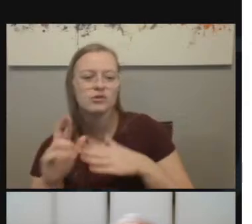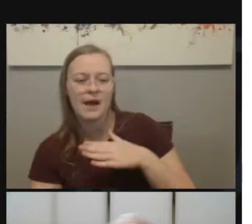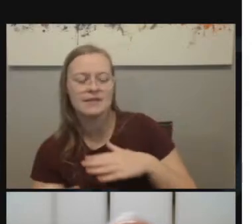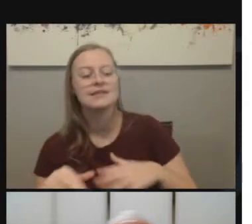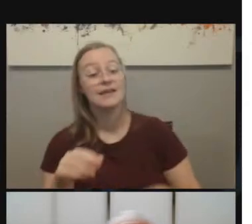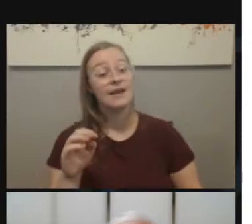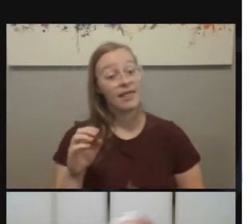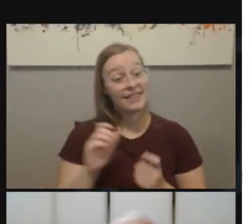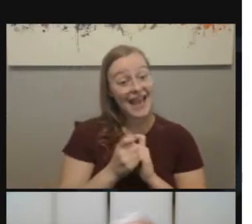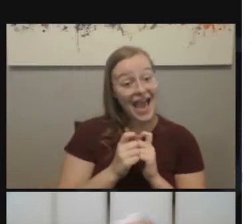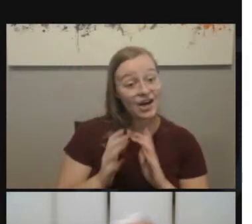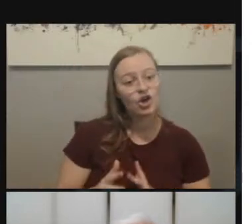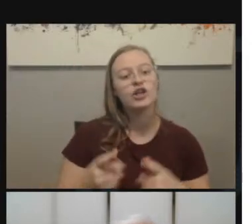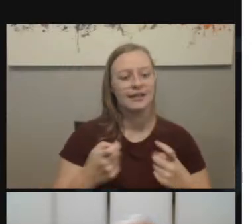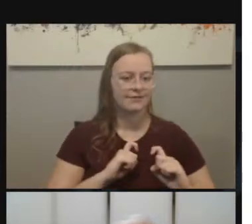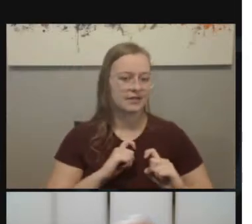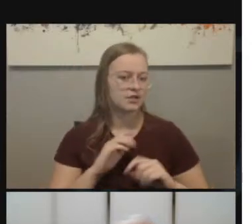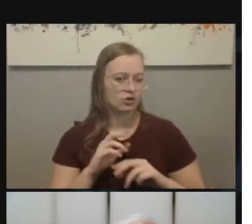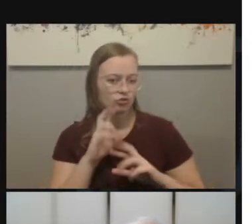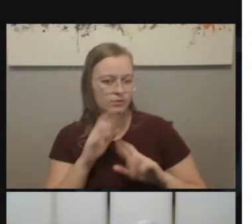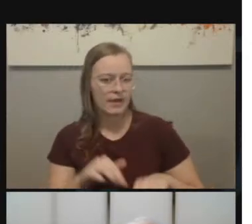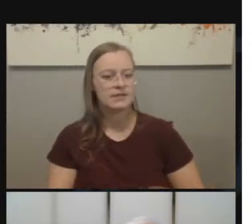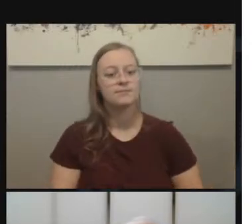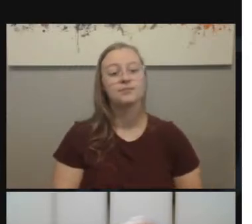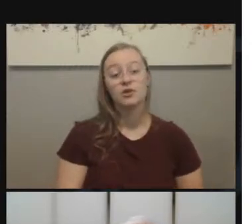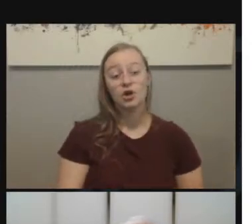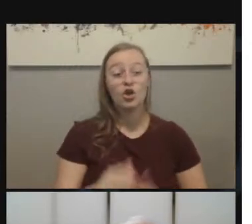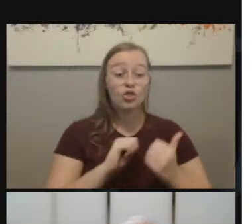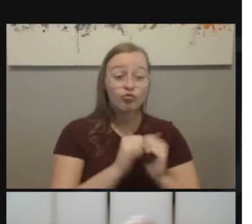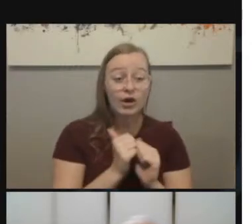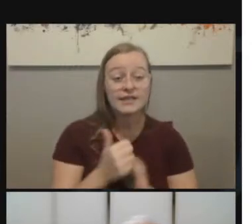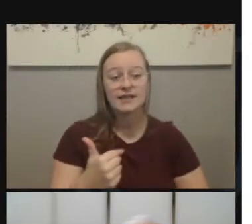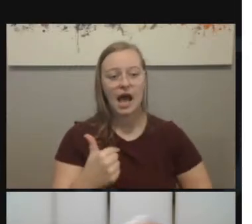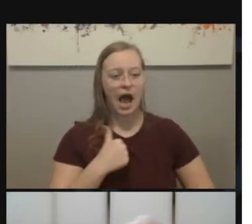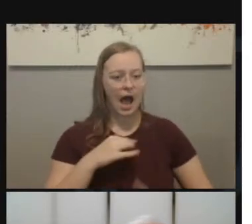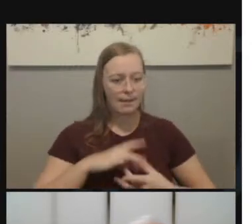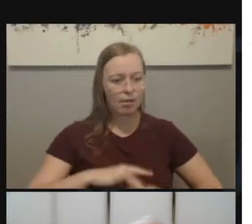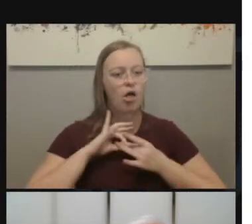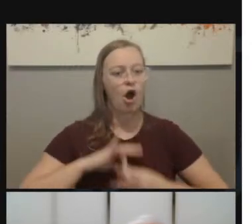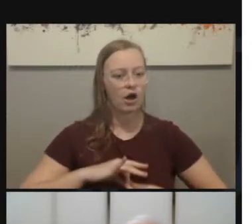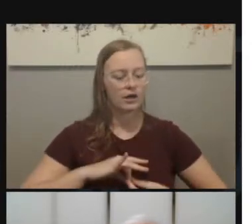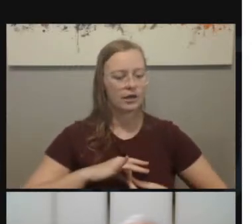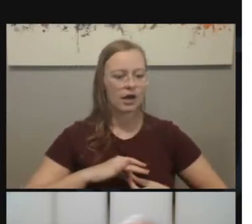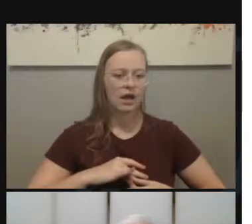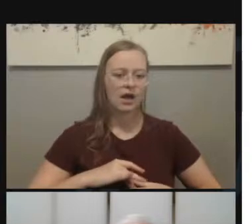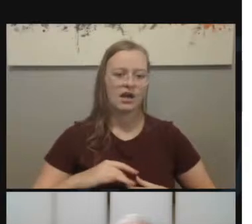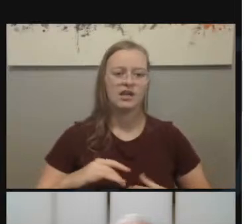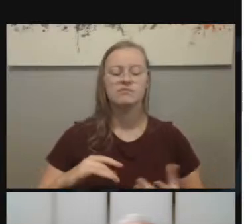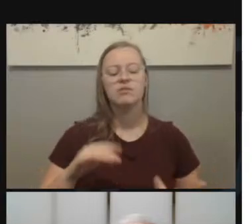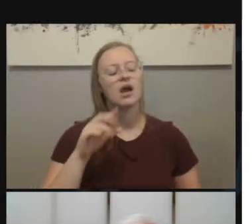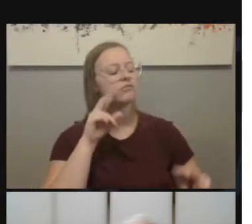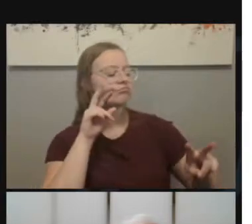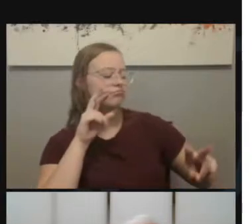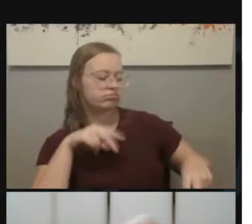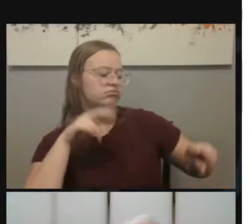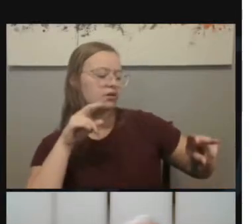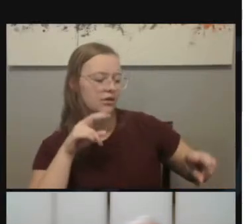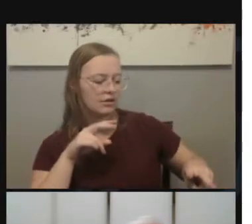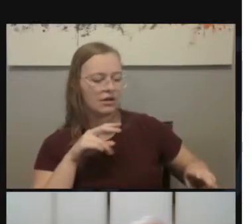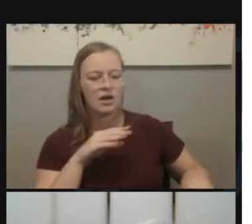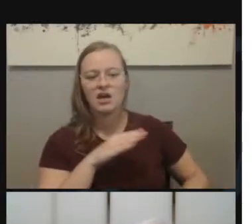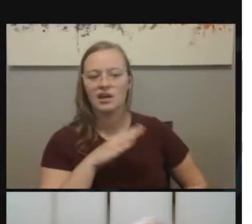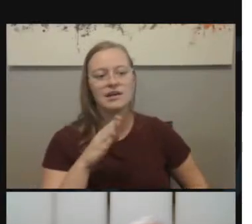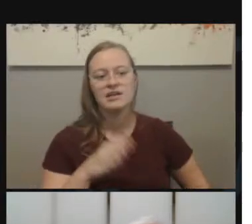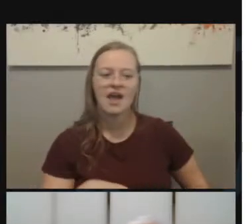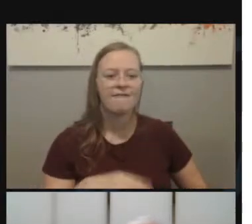response. Hitherto, the race to which I belong has been sneered at as never having